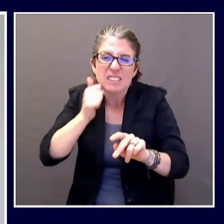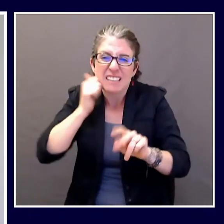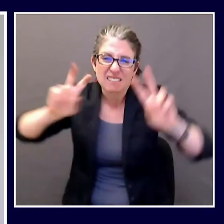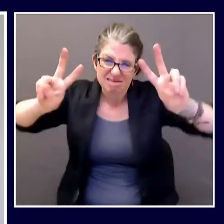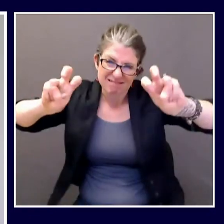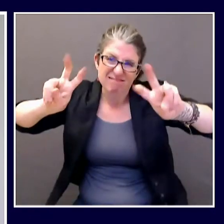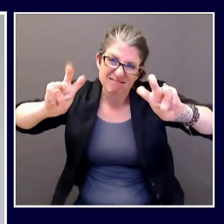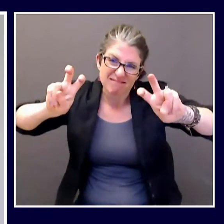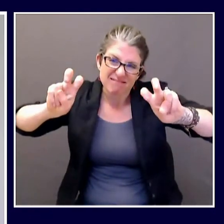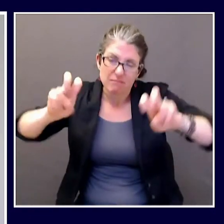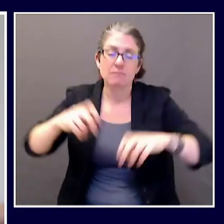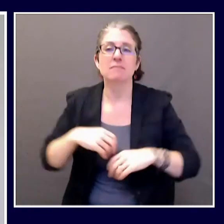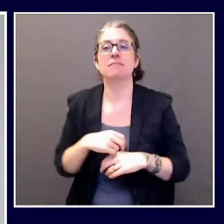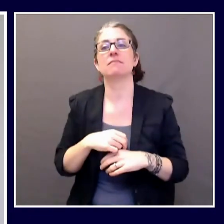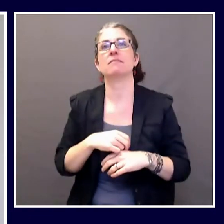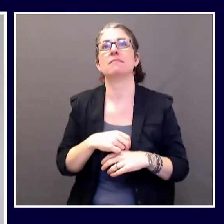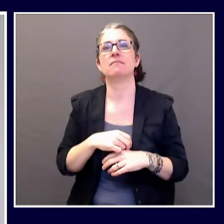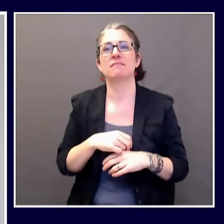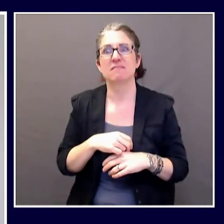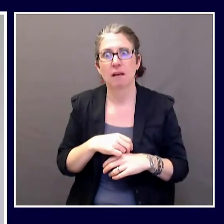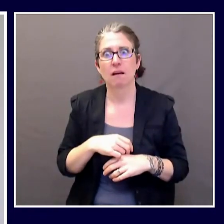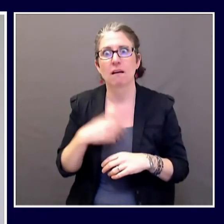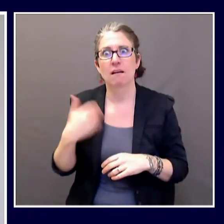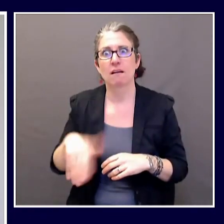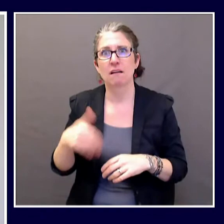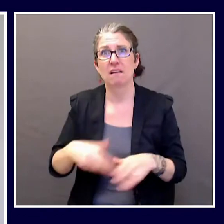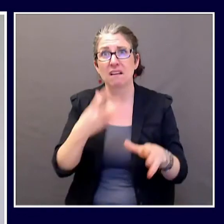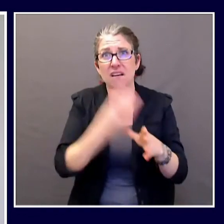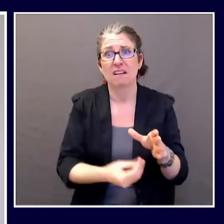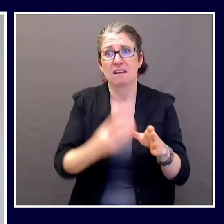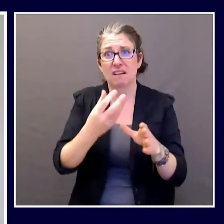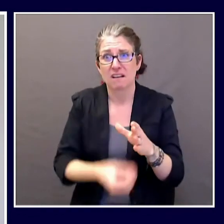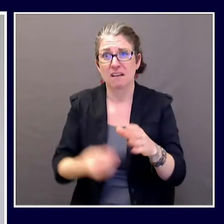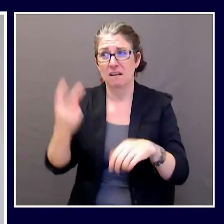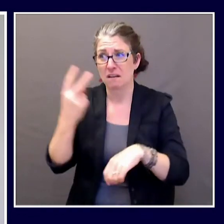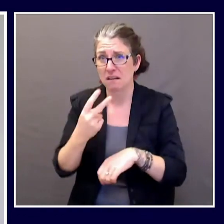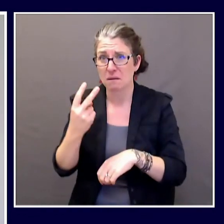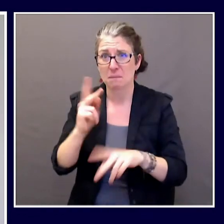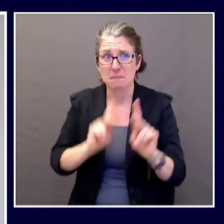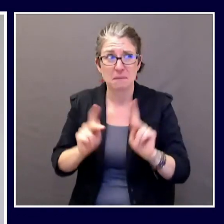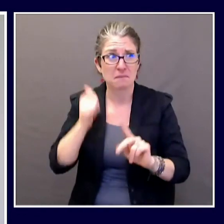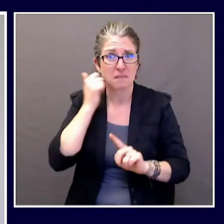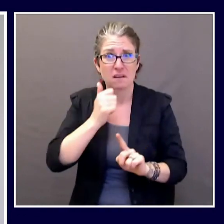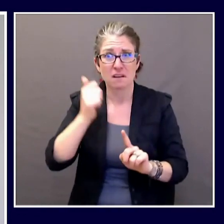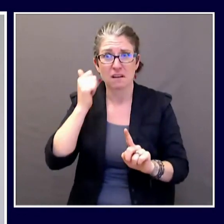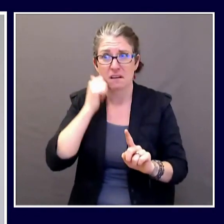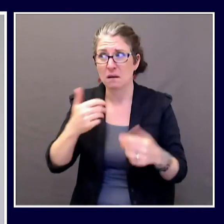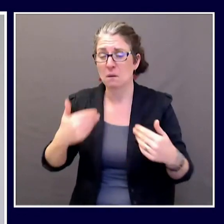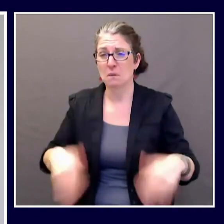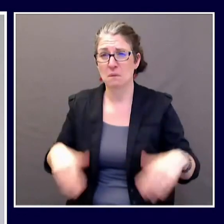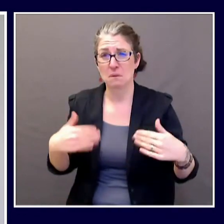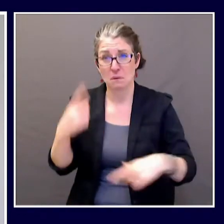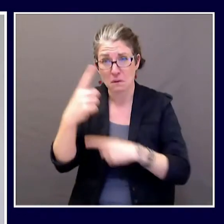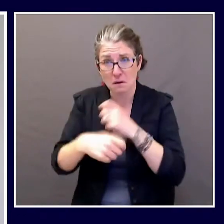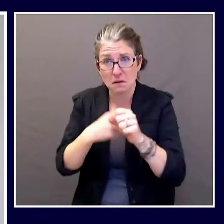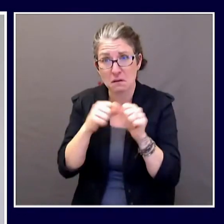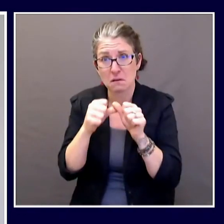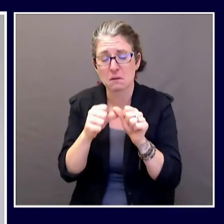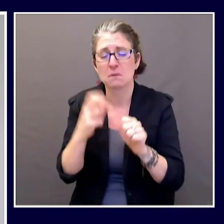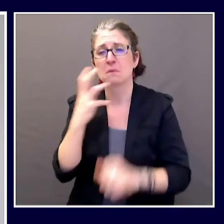Maine. But that number is notable for what it doesn't capture. And that's the thing with